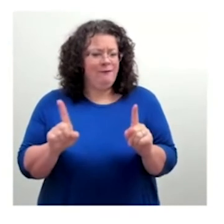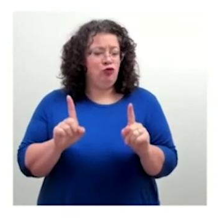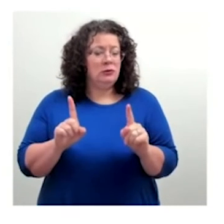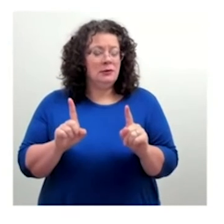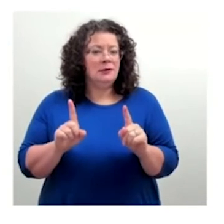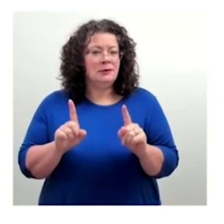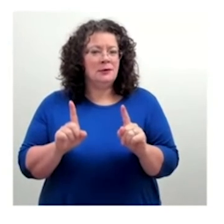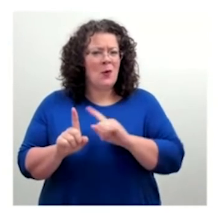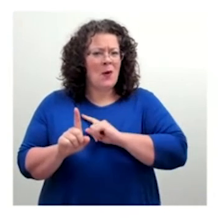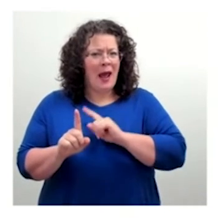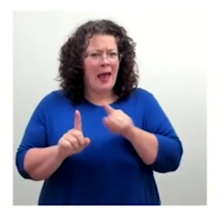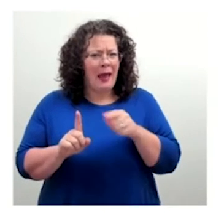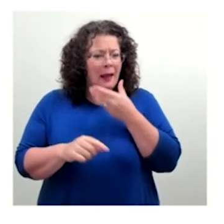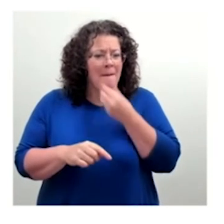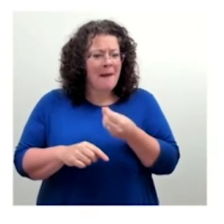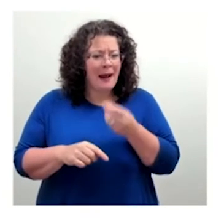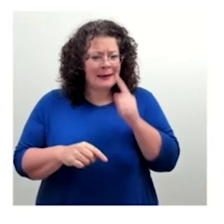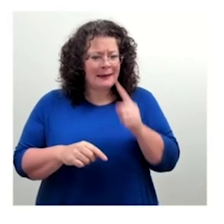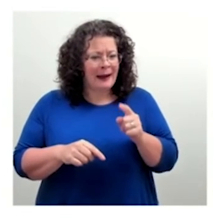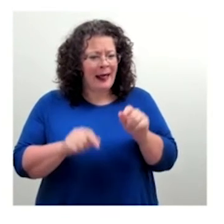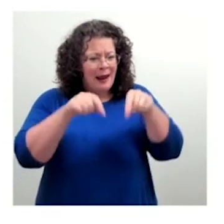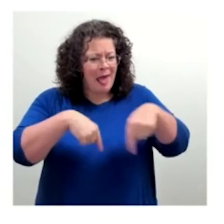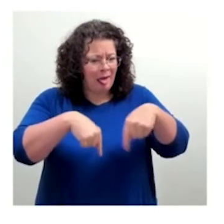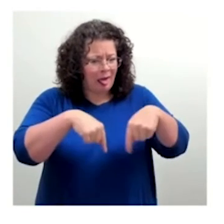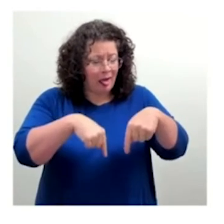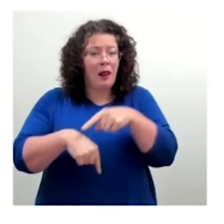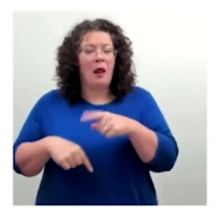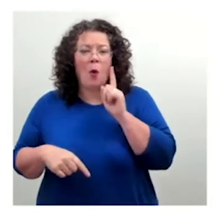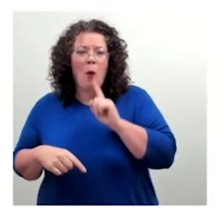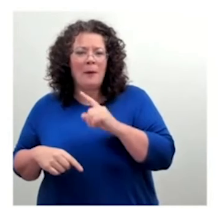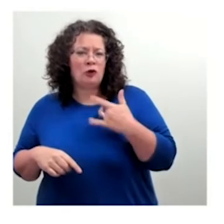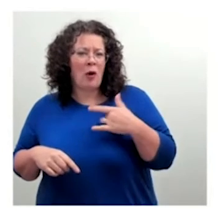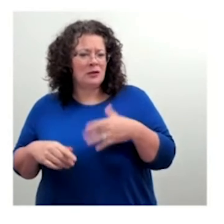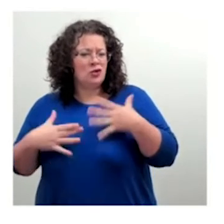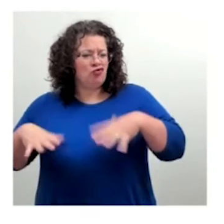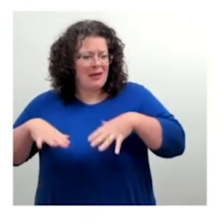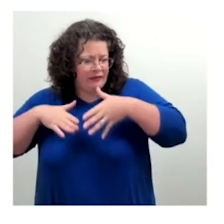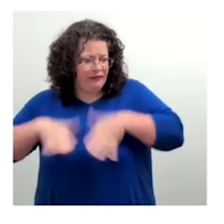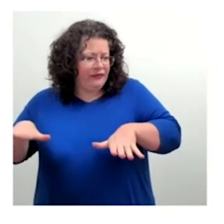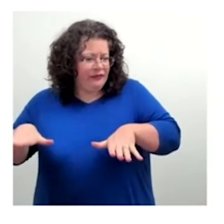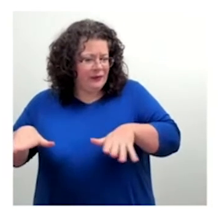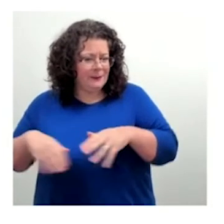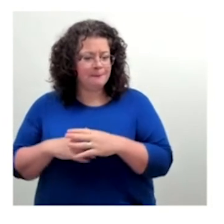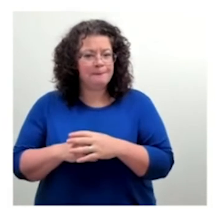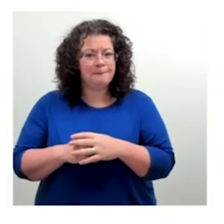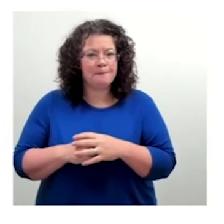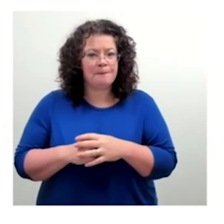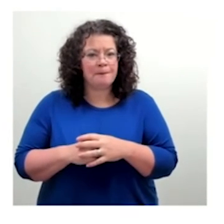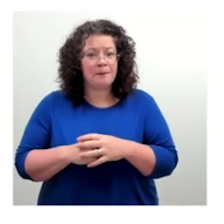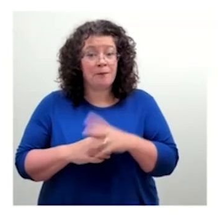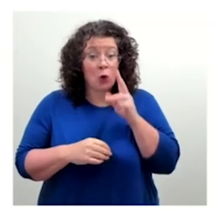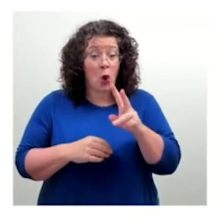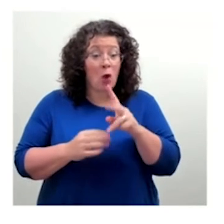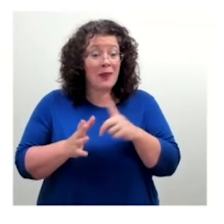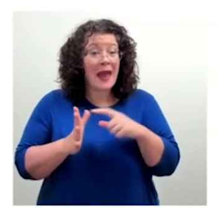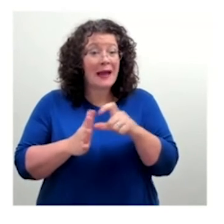looking much better. And if I look at the admissions text, well, I took the green background and made it slightly more pale. I took the text and made it